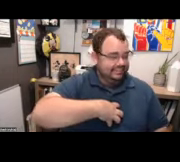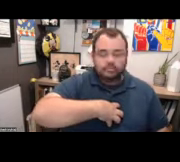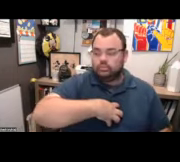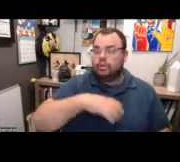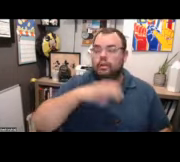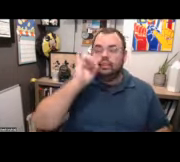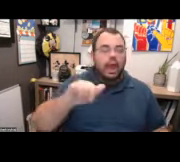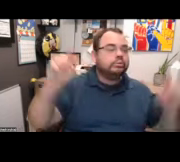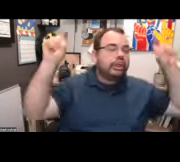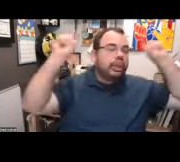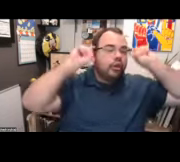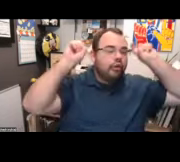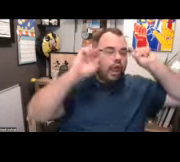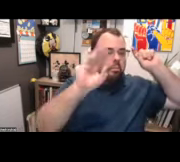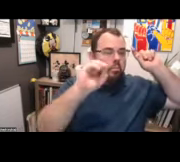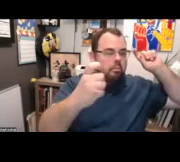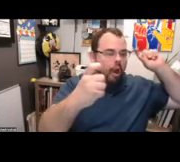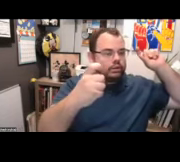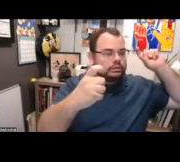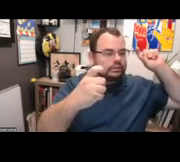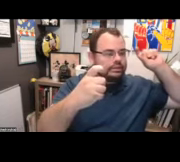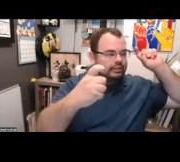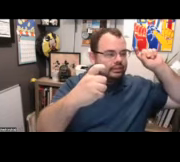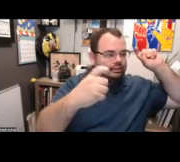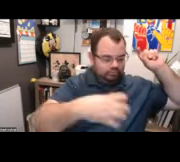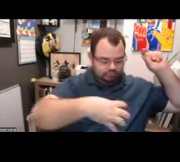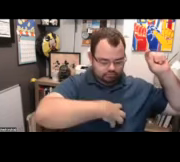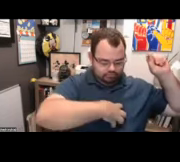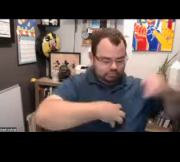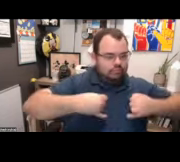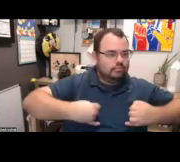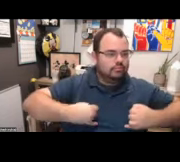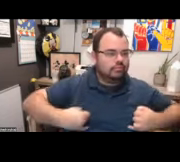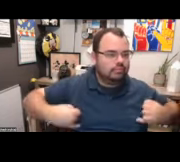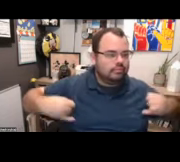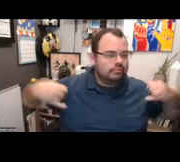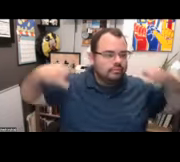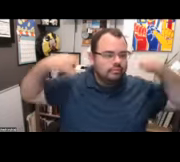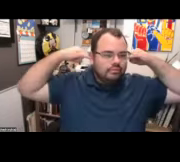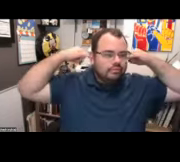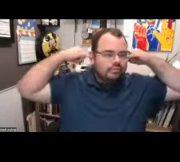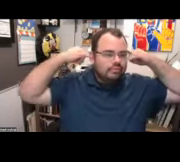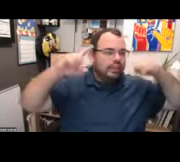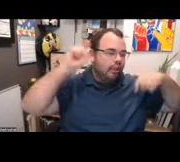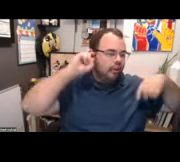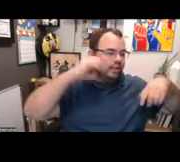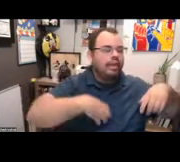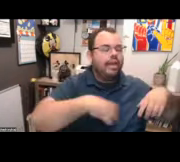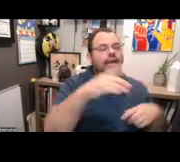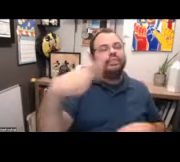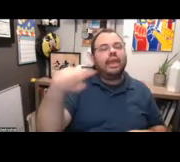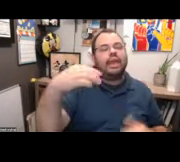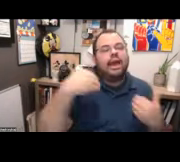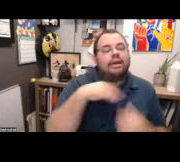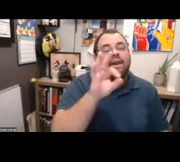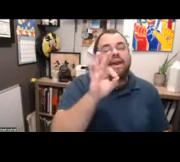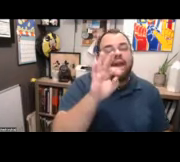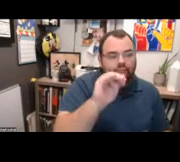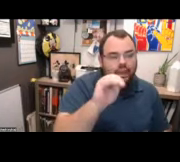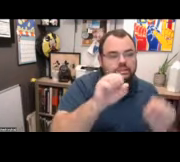yes, they're carrying, and that they're carrying the hearing aid box. So the hearing aid was actually